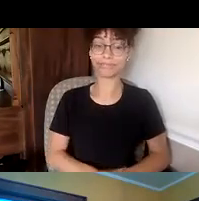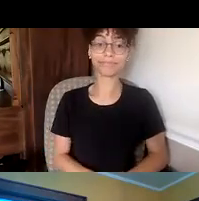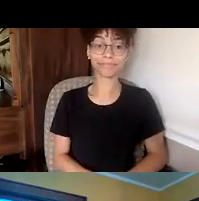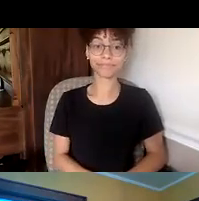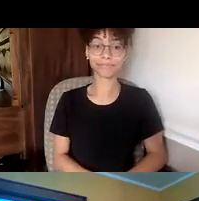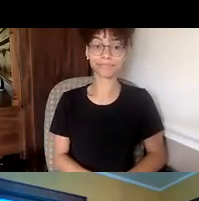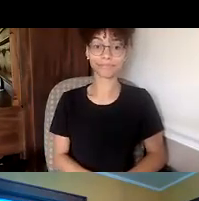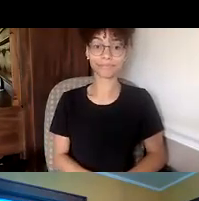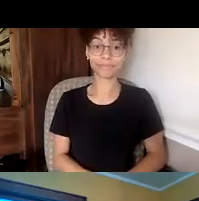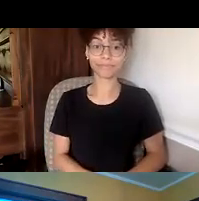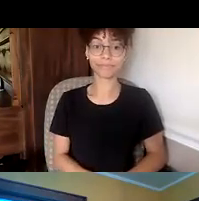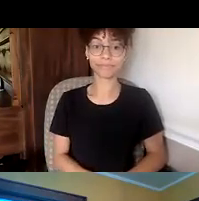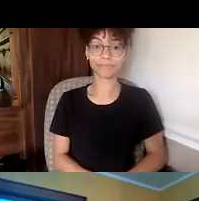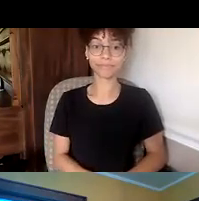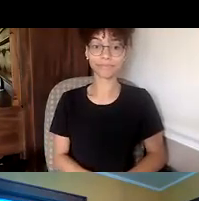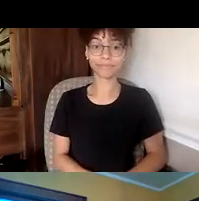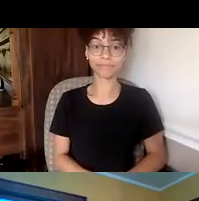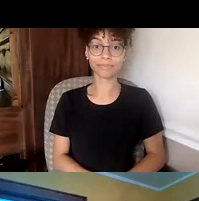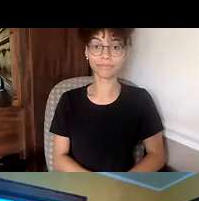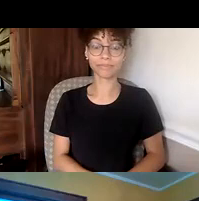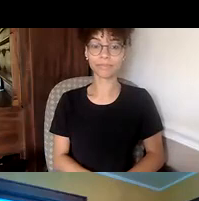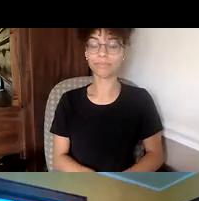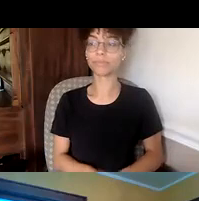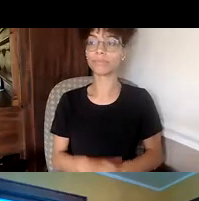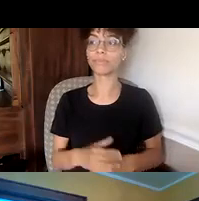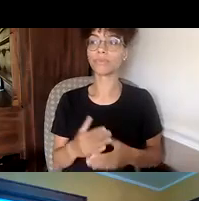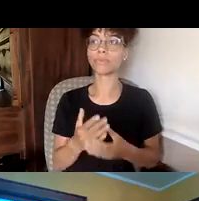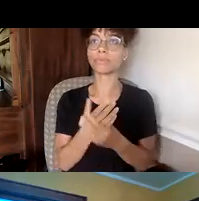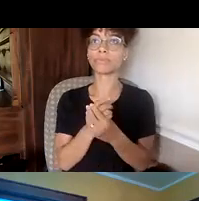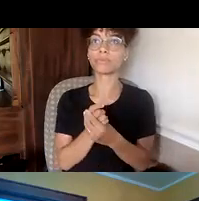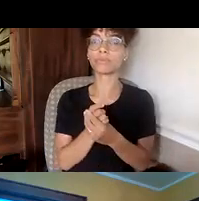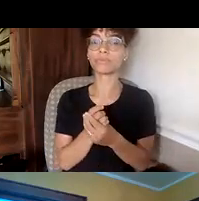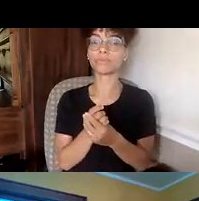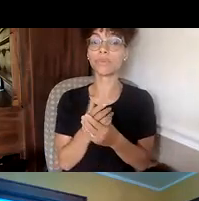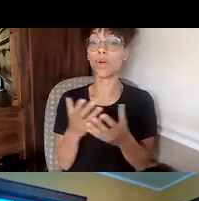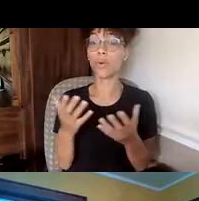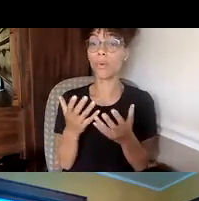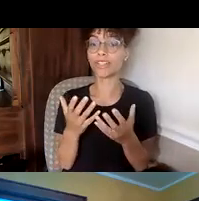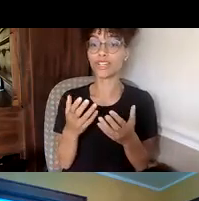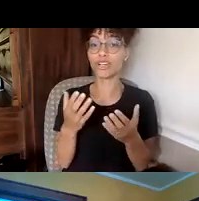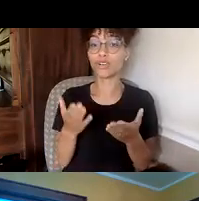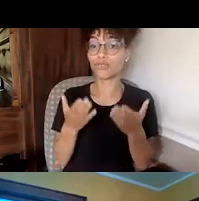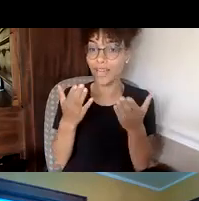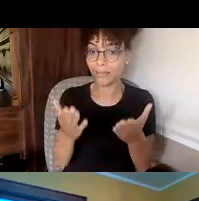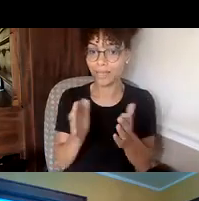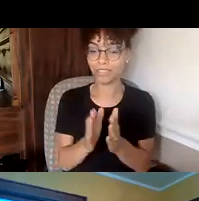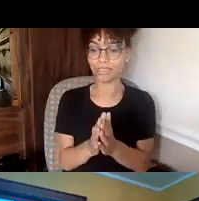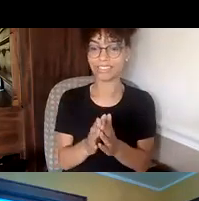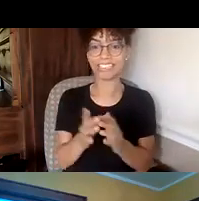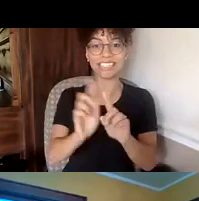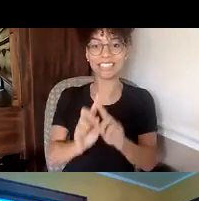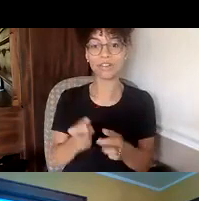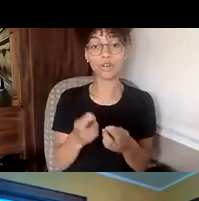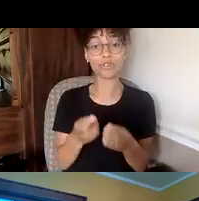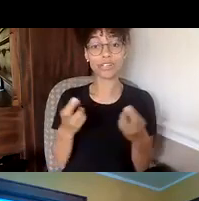what are some recommendations, some resources that you might suggest those of us on